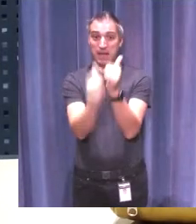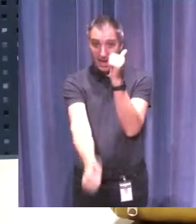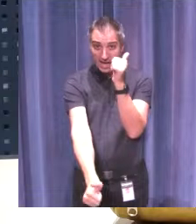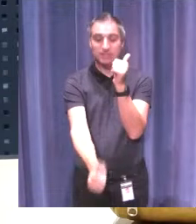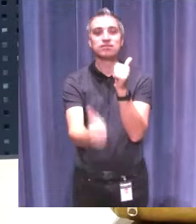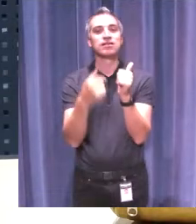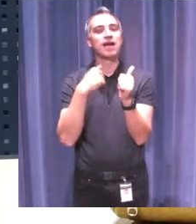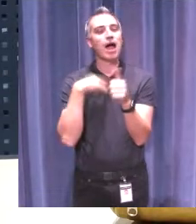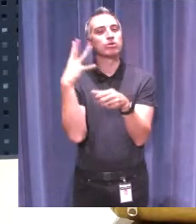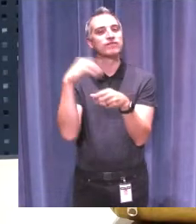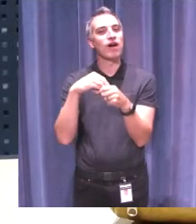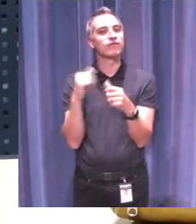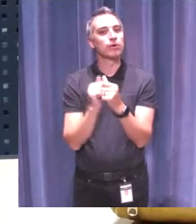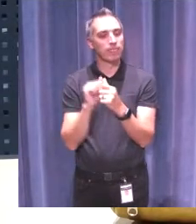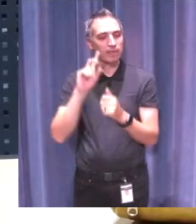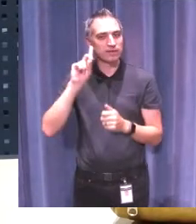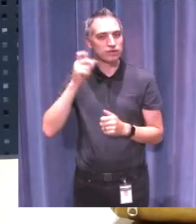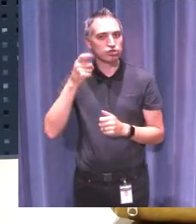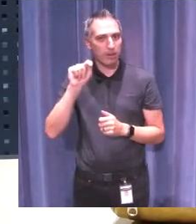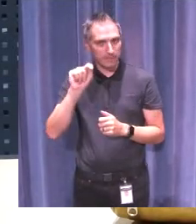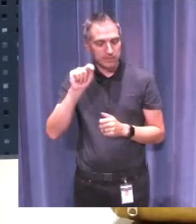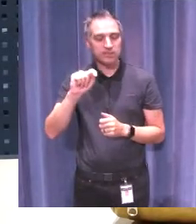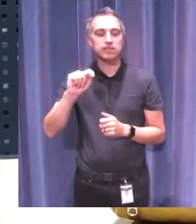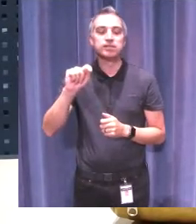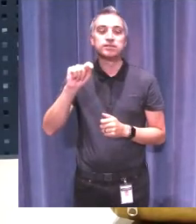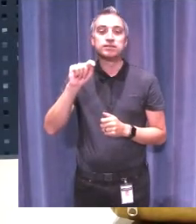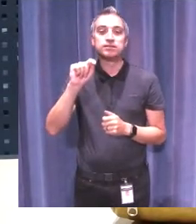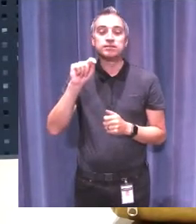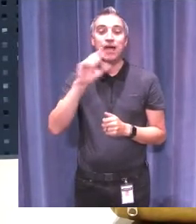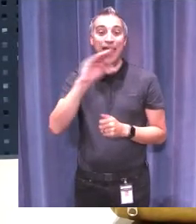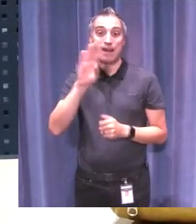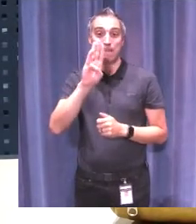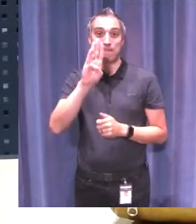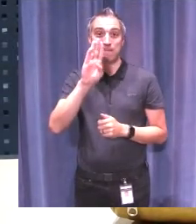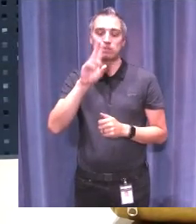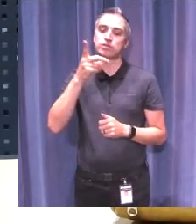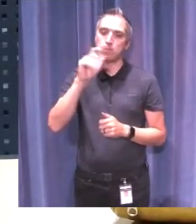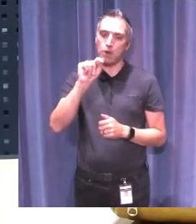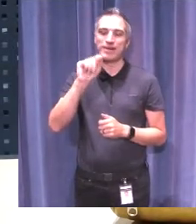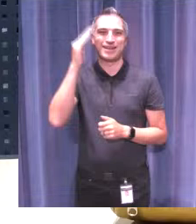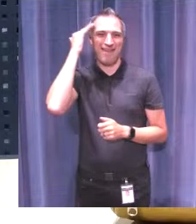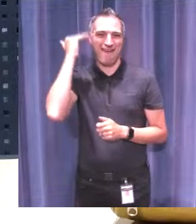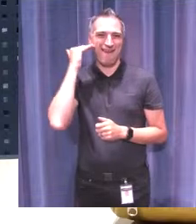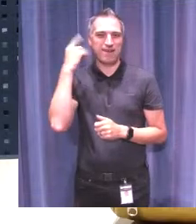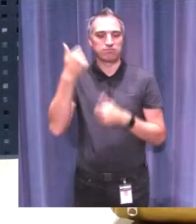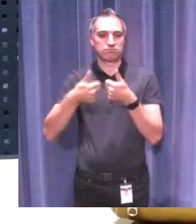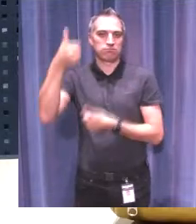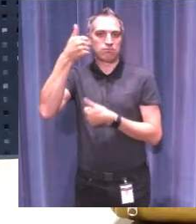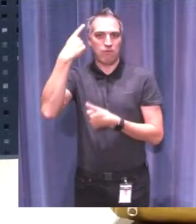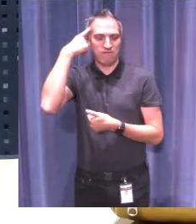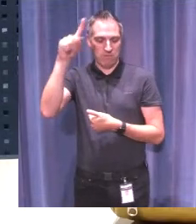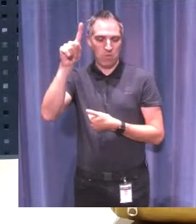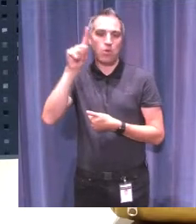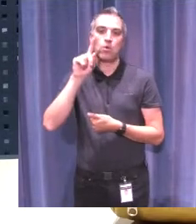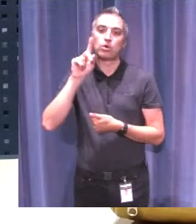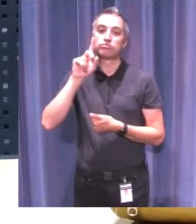when I was department head of the chemistry and biochemistry department. And right now, that's the